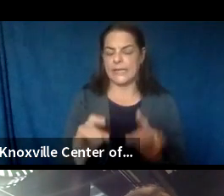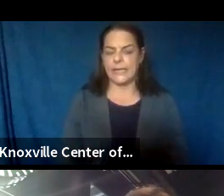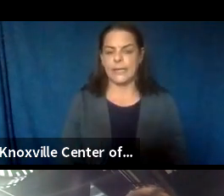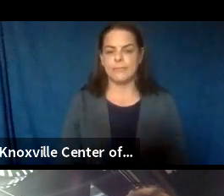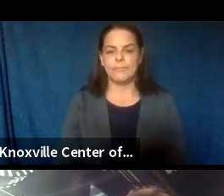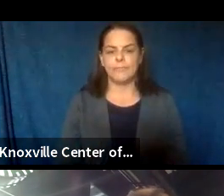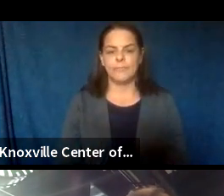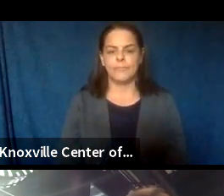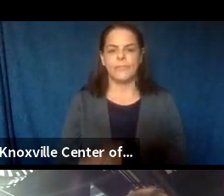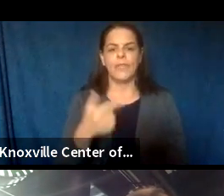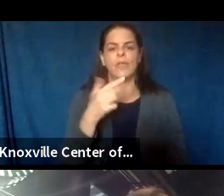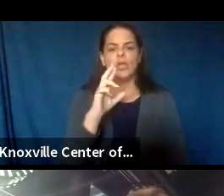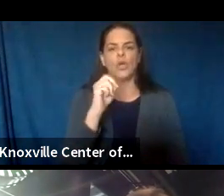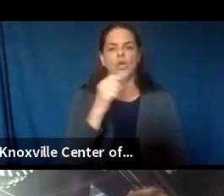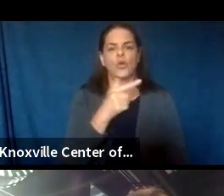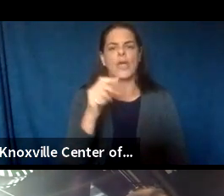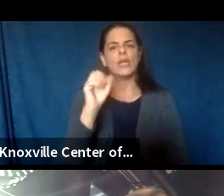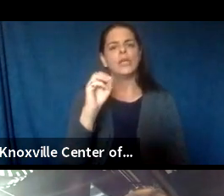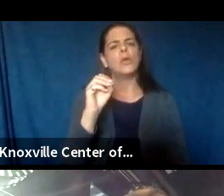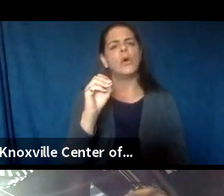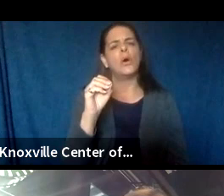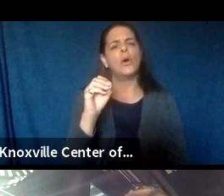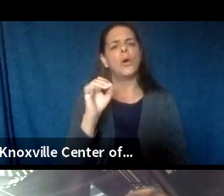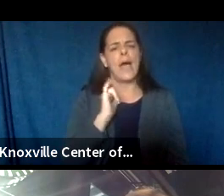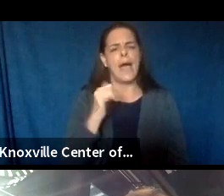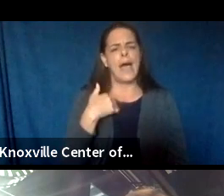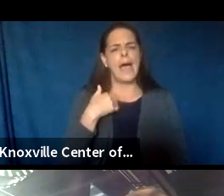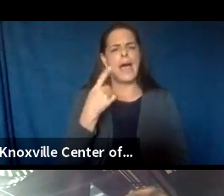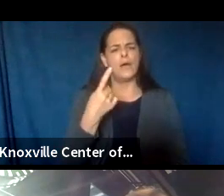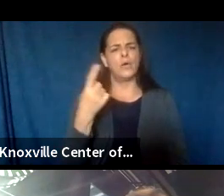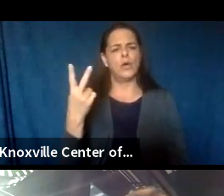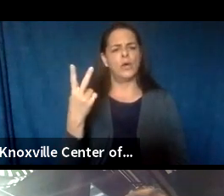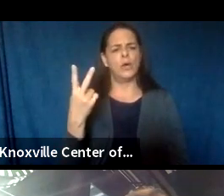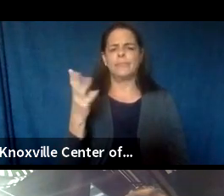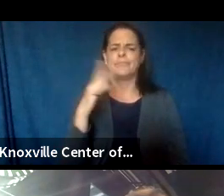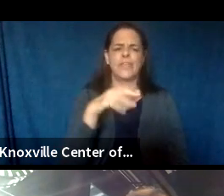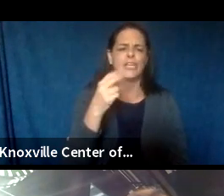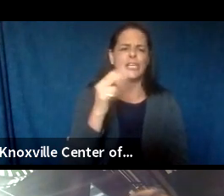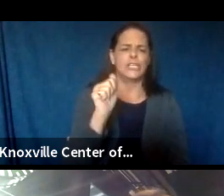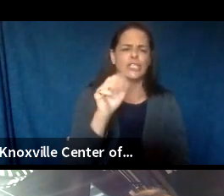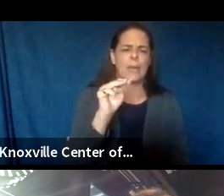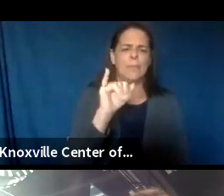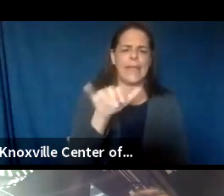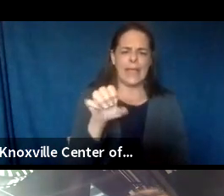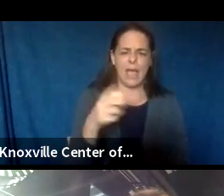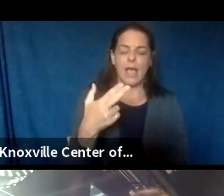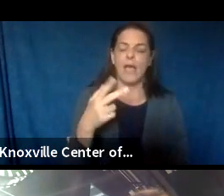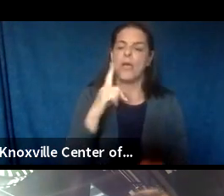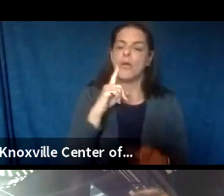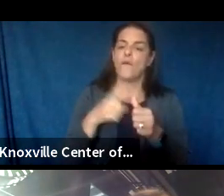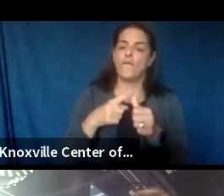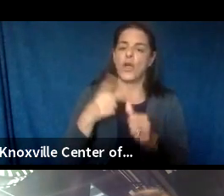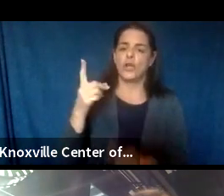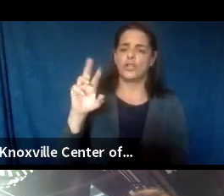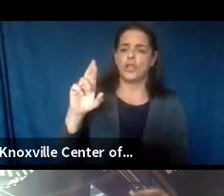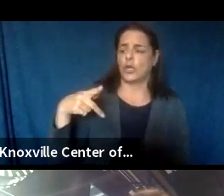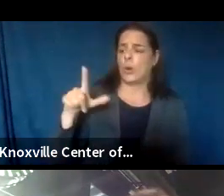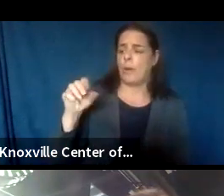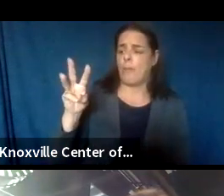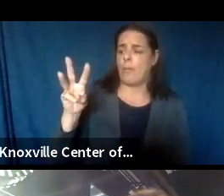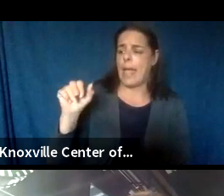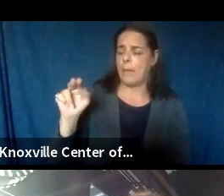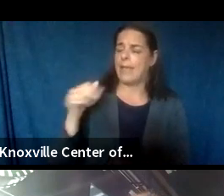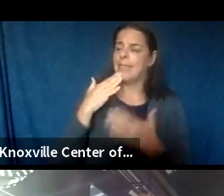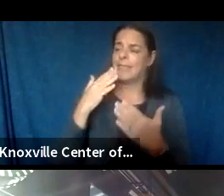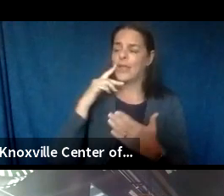So, Dr. Gocher, I have a couple. First of all, Dr. Plowman, thank you very much for that very